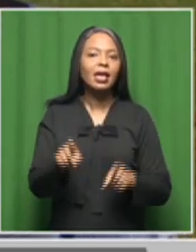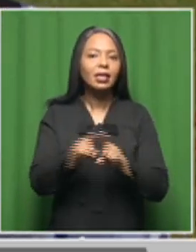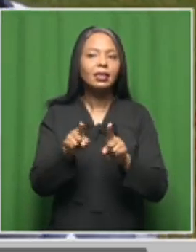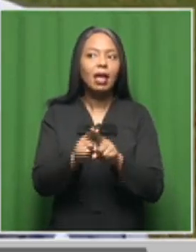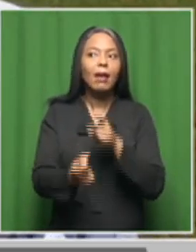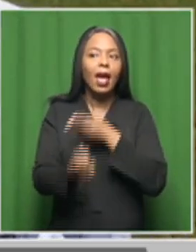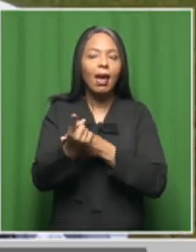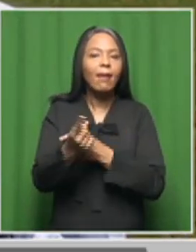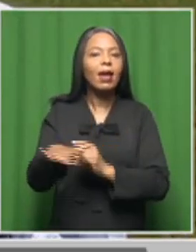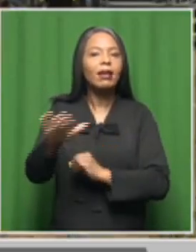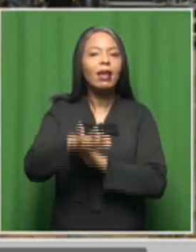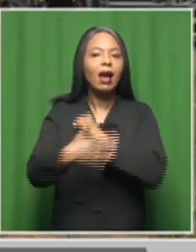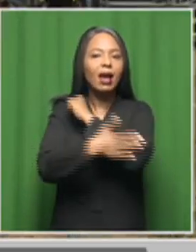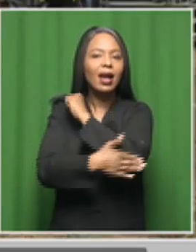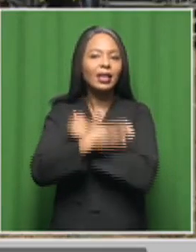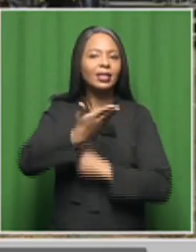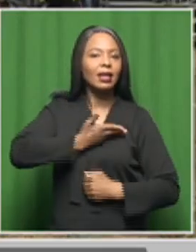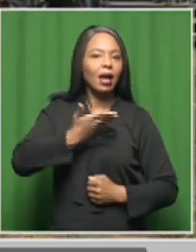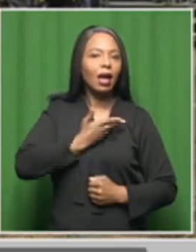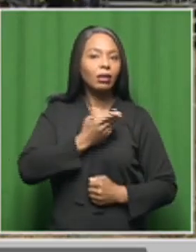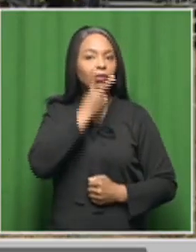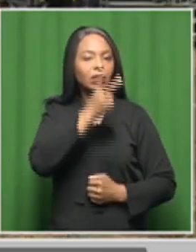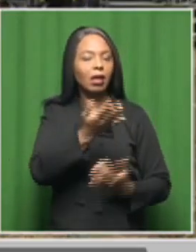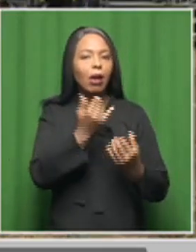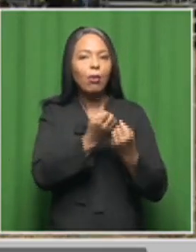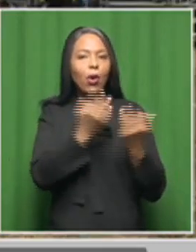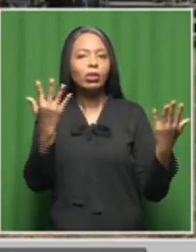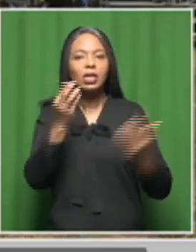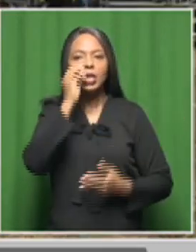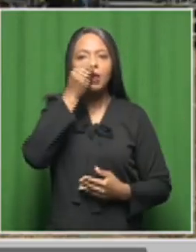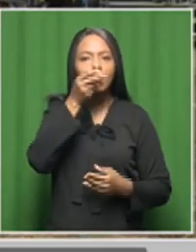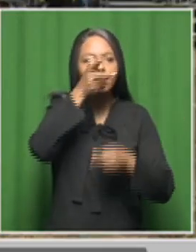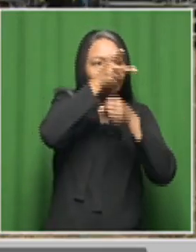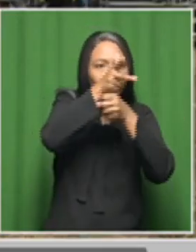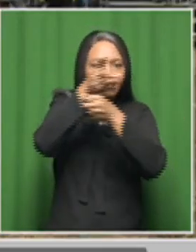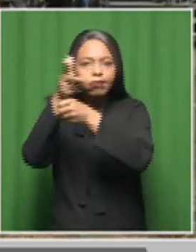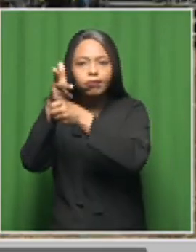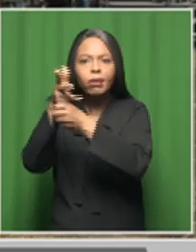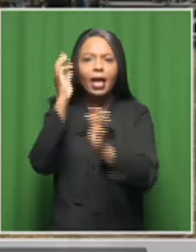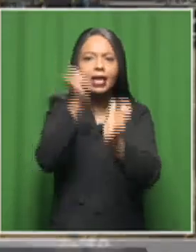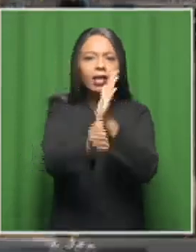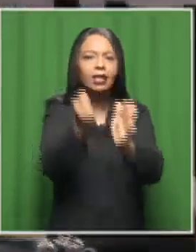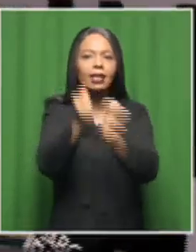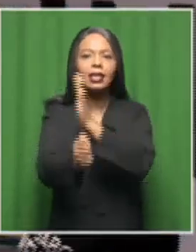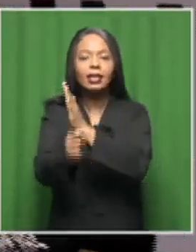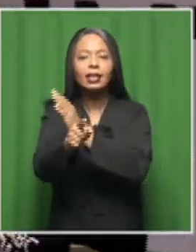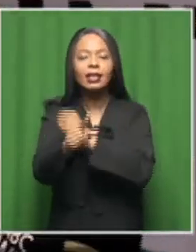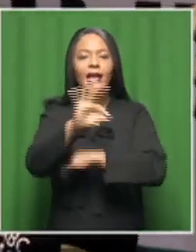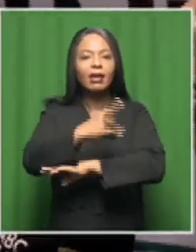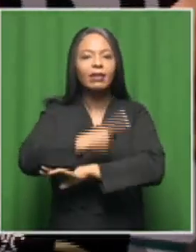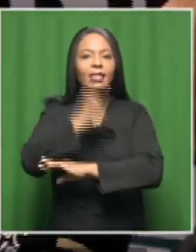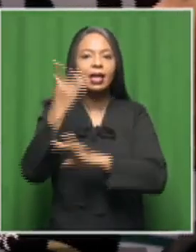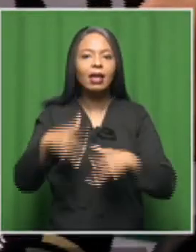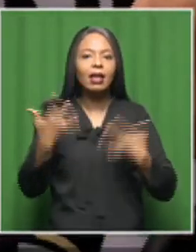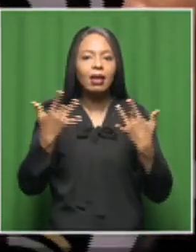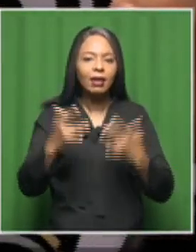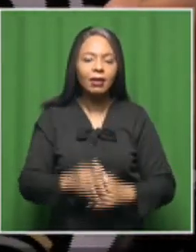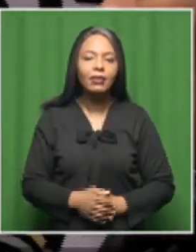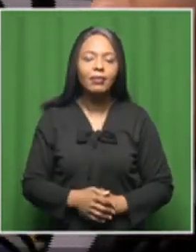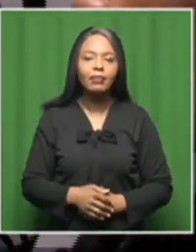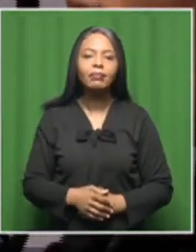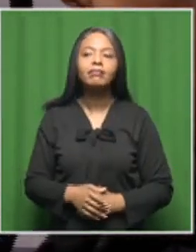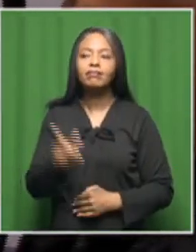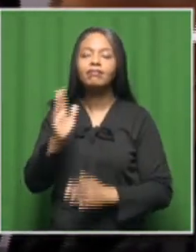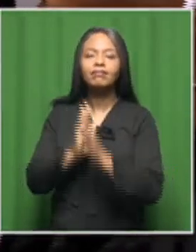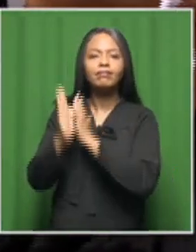killed literally on a daily basis. And of course, each of those important in own right. But, you know, if we just run through them